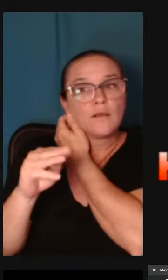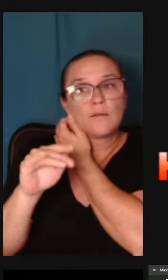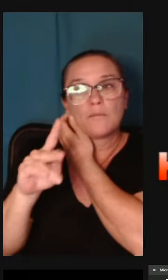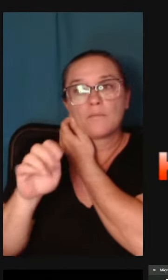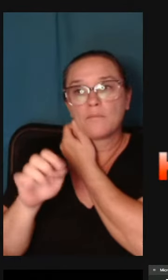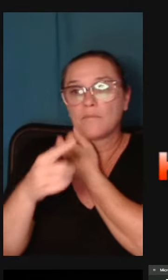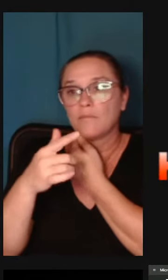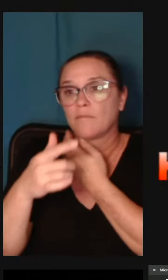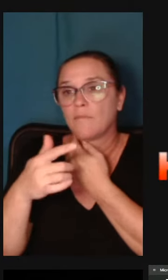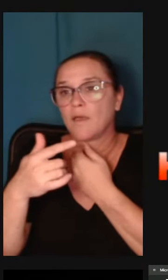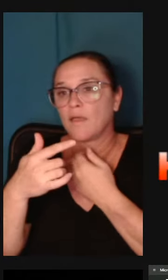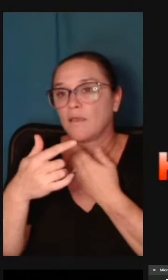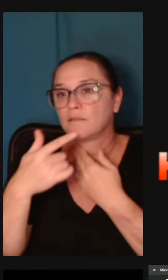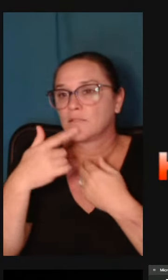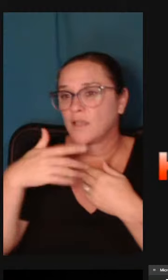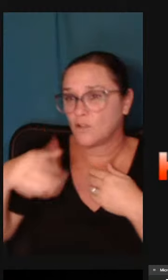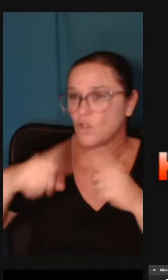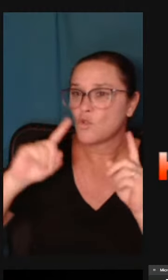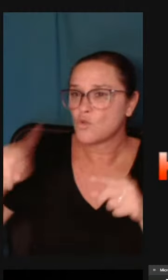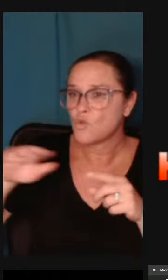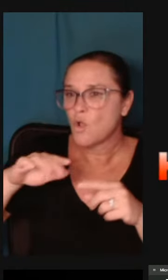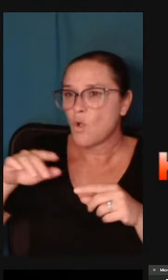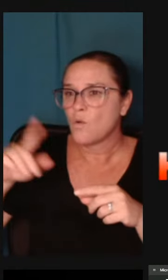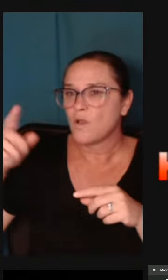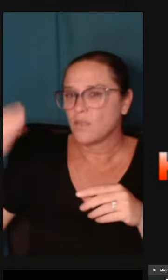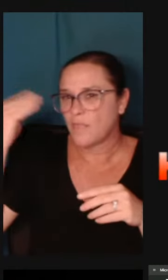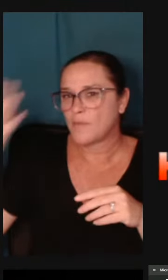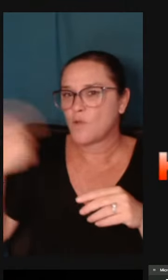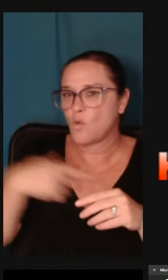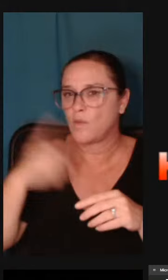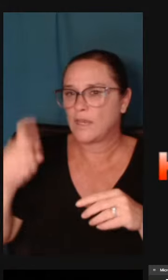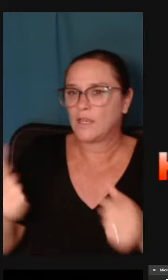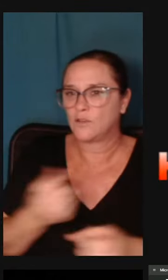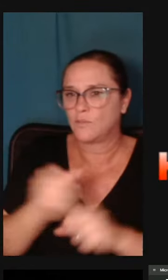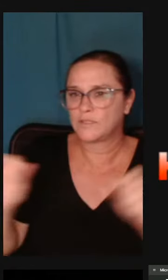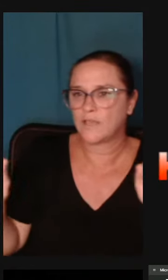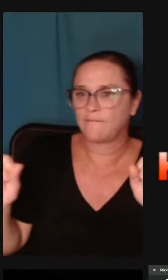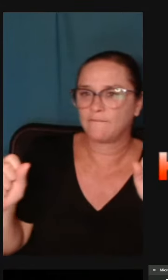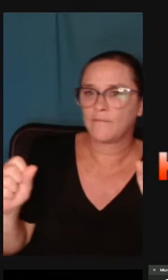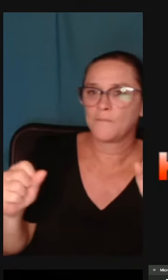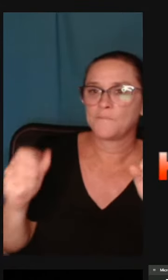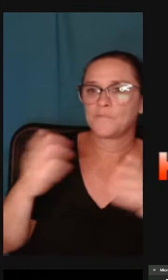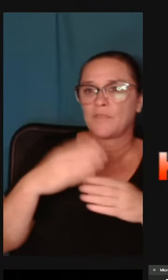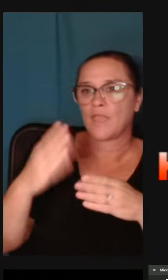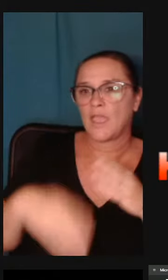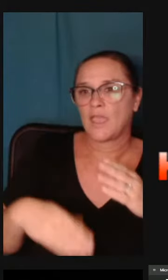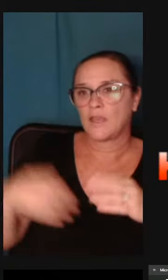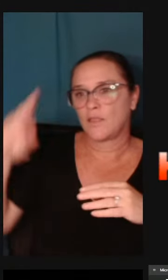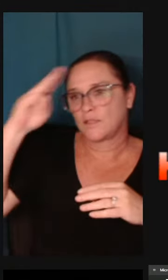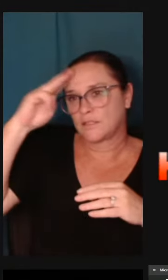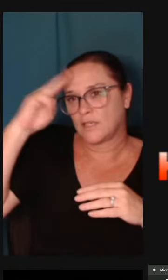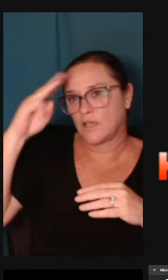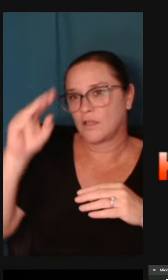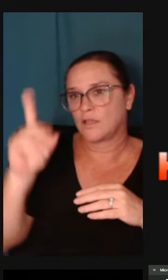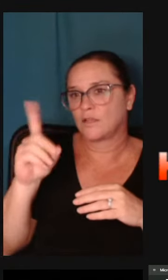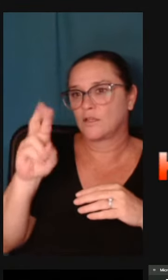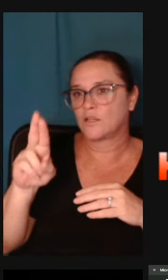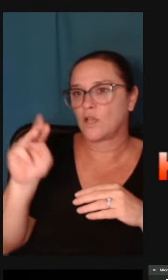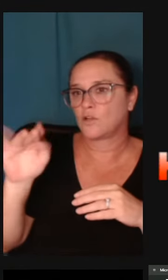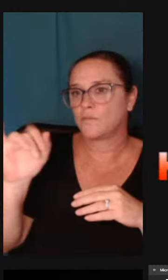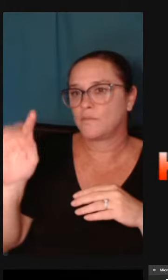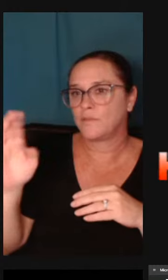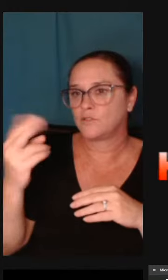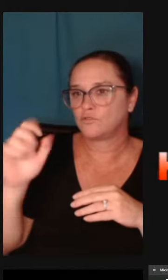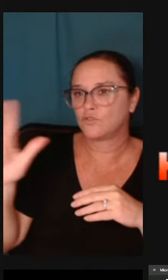to Halape to tell them they need to be rescued. Here they just note, in the end, the Boy Scout leader, Dr. Mitchell, as well as a local